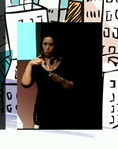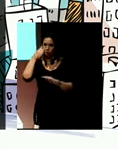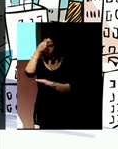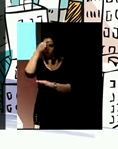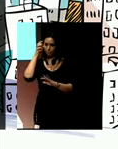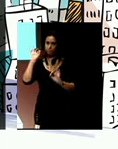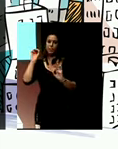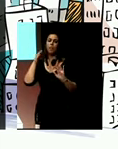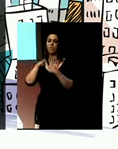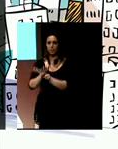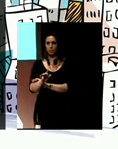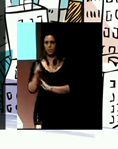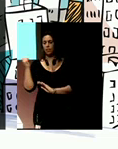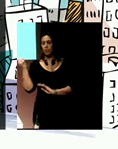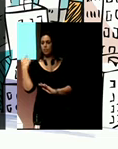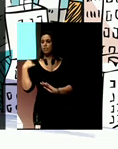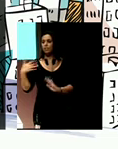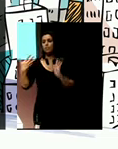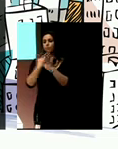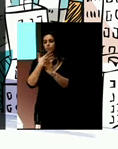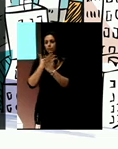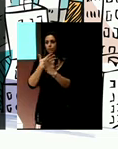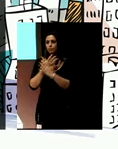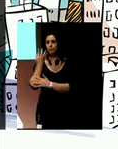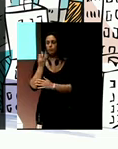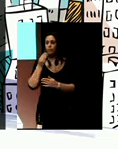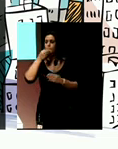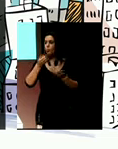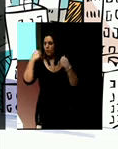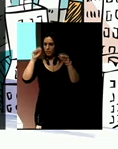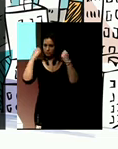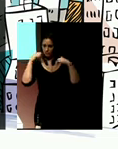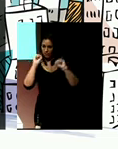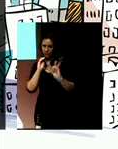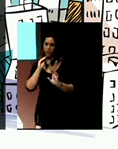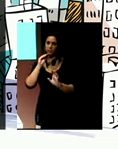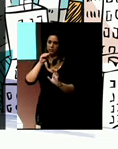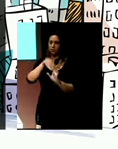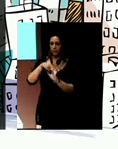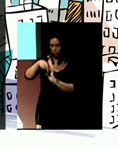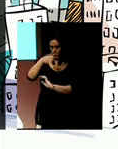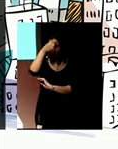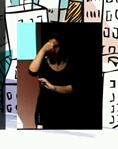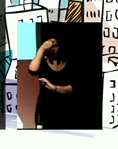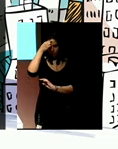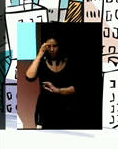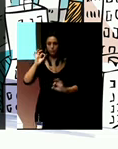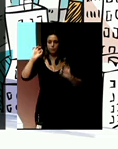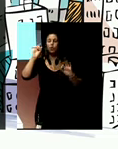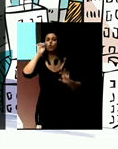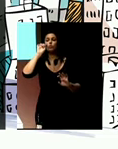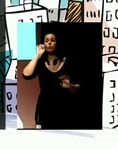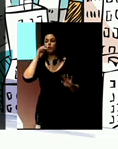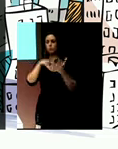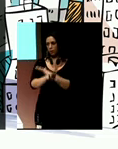in the City Council of Avila. And she's going to talk to us about good practices carried out in the city in